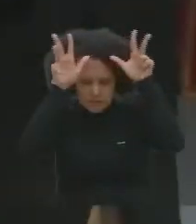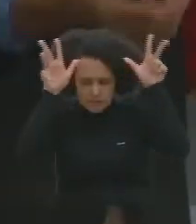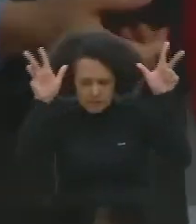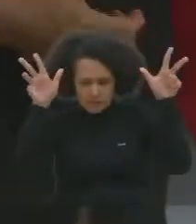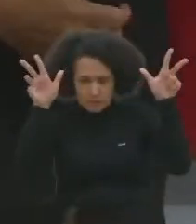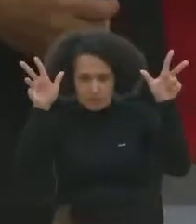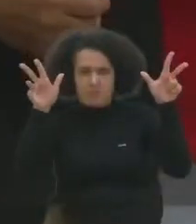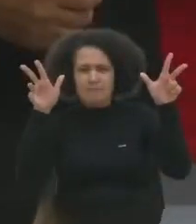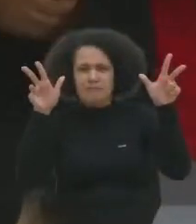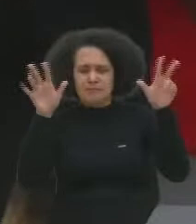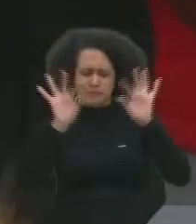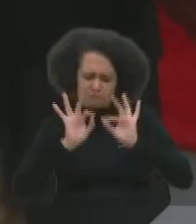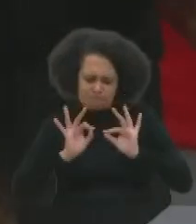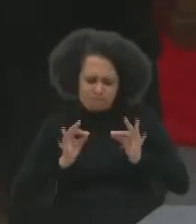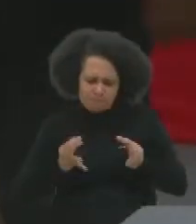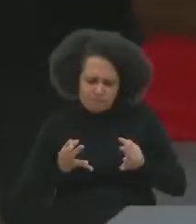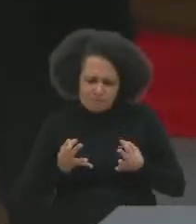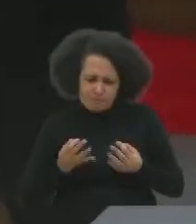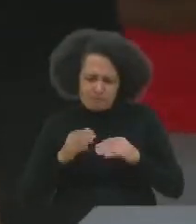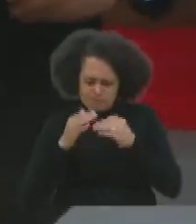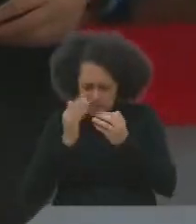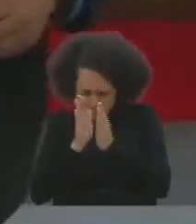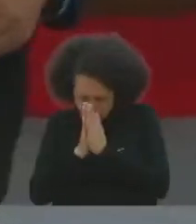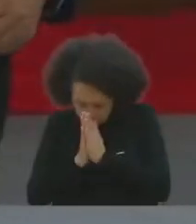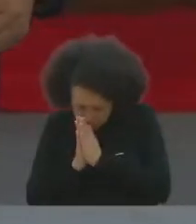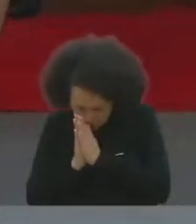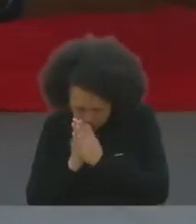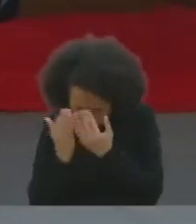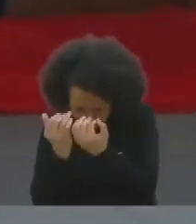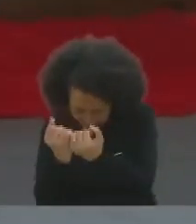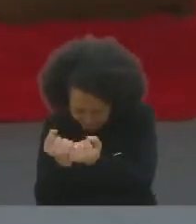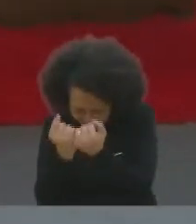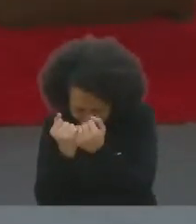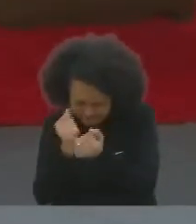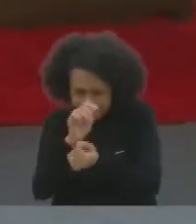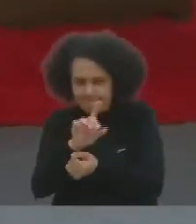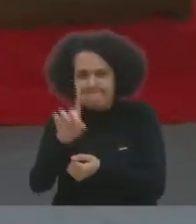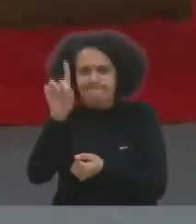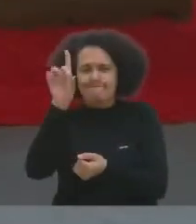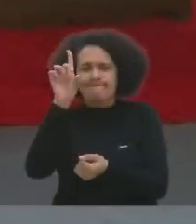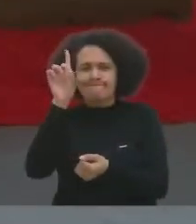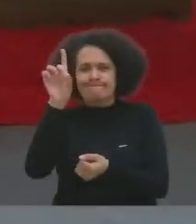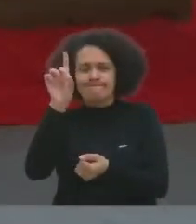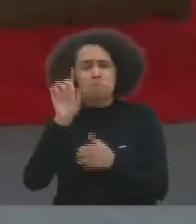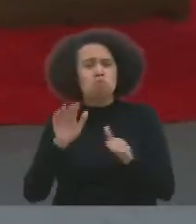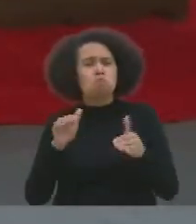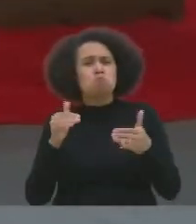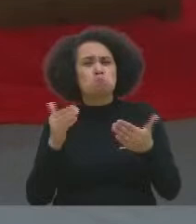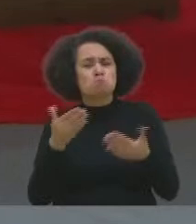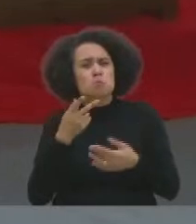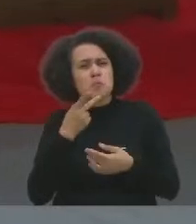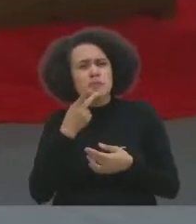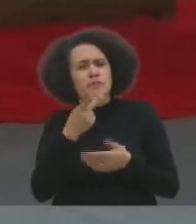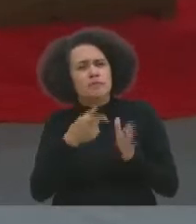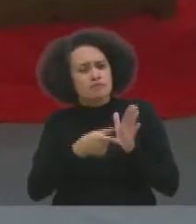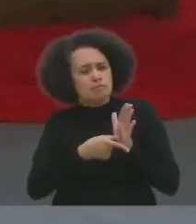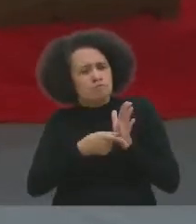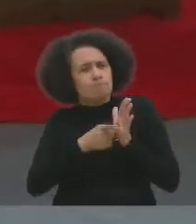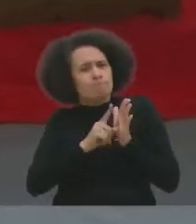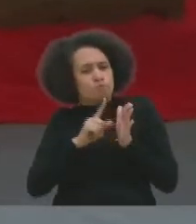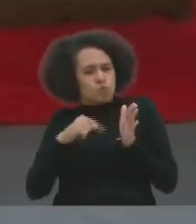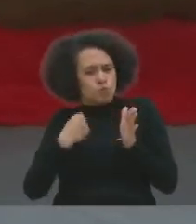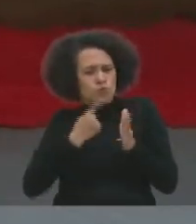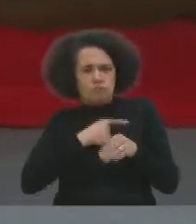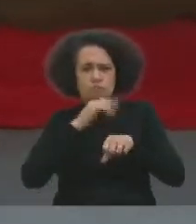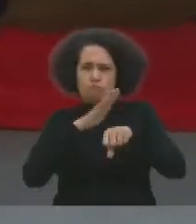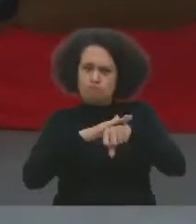submissão a Deus. Now, as we shared, we are all called to the battlefield. Então, como eu disse antes, todos nós somos chamados